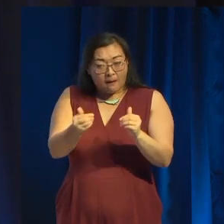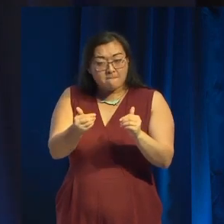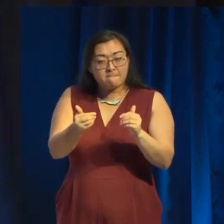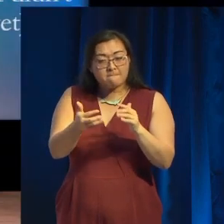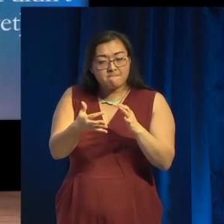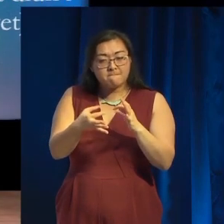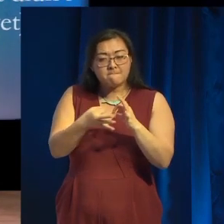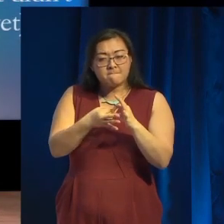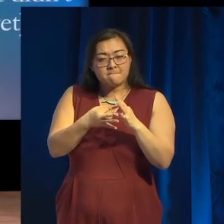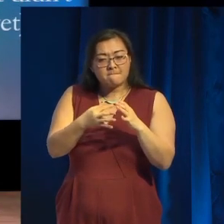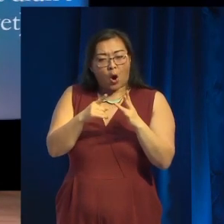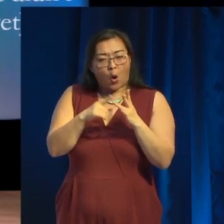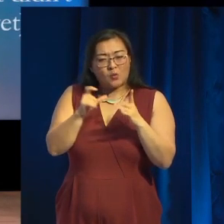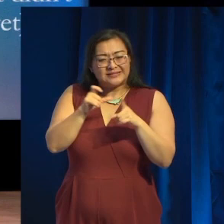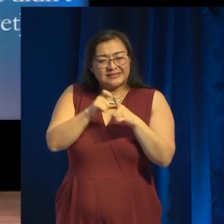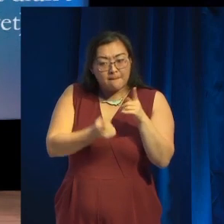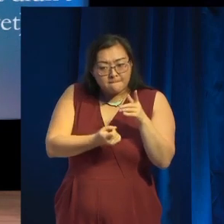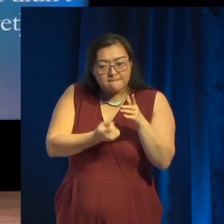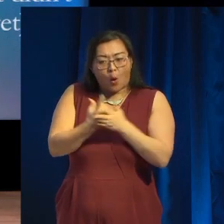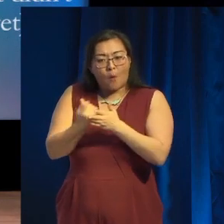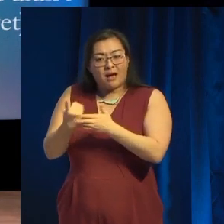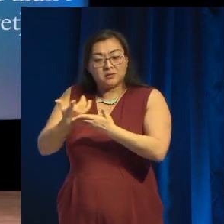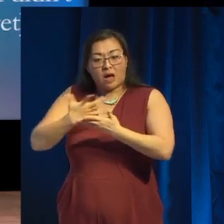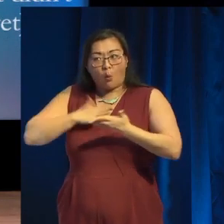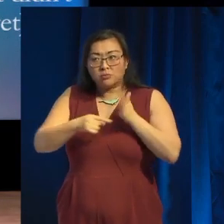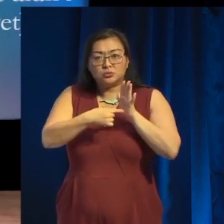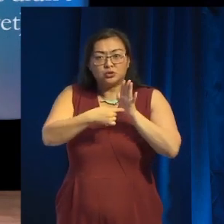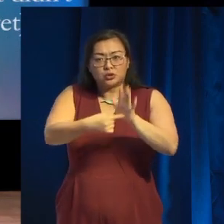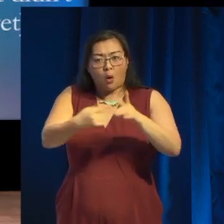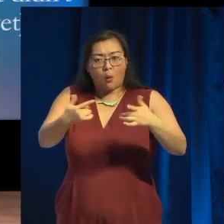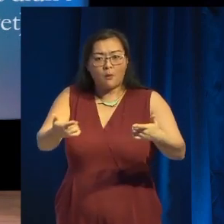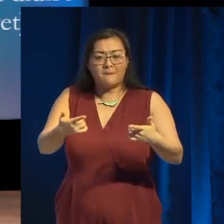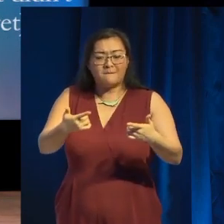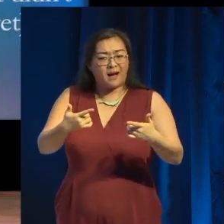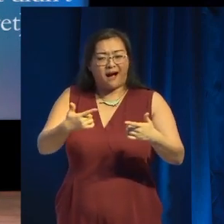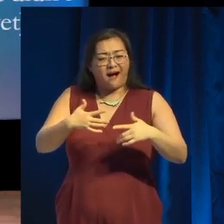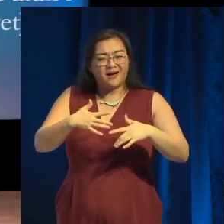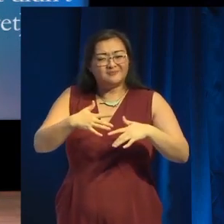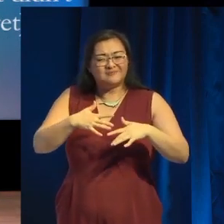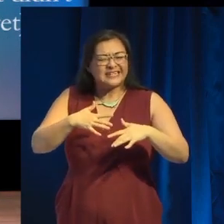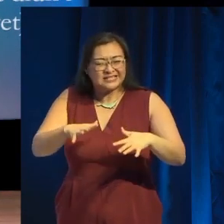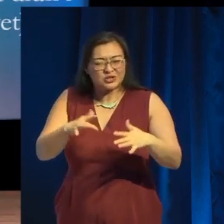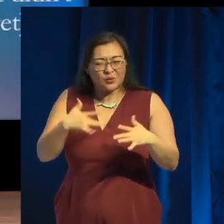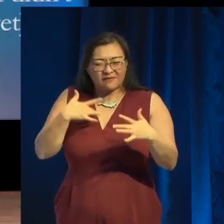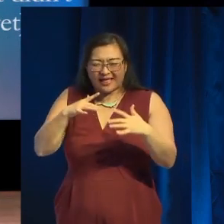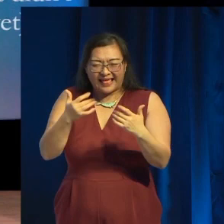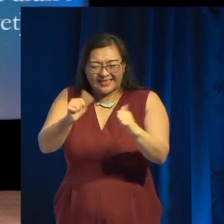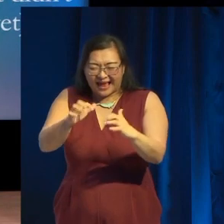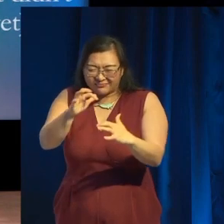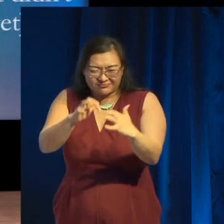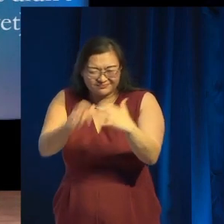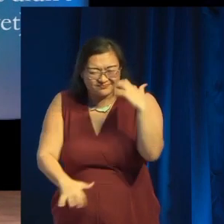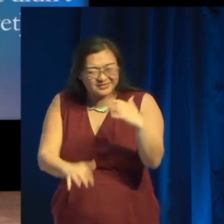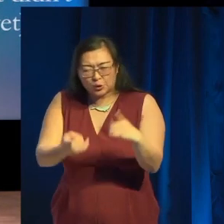the experience. And I still want to make this game, and I hope I will be able to one day with Laura, but that's